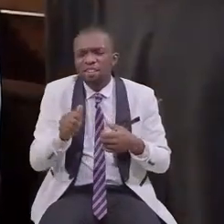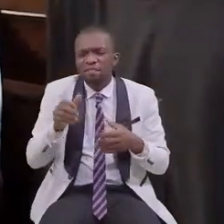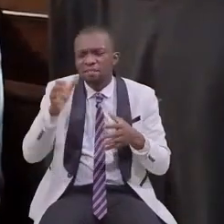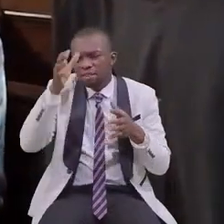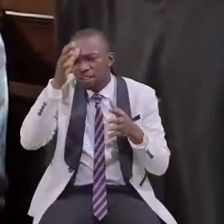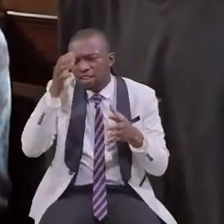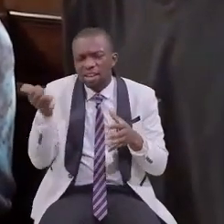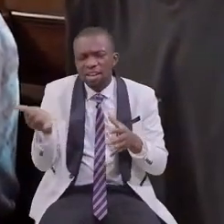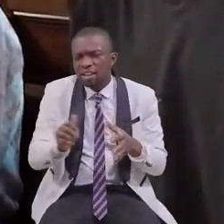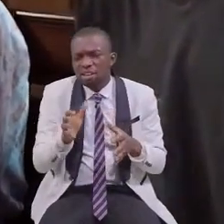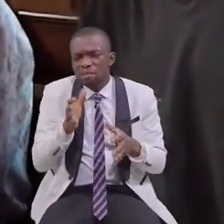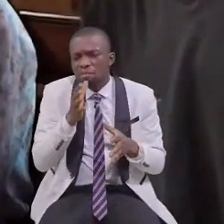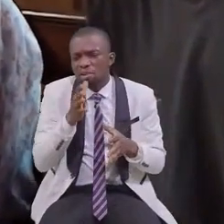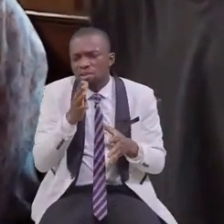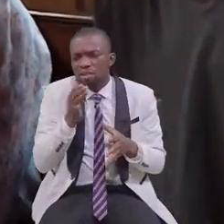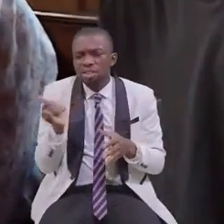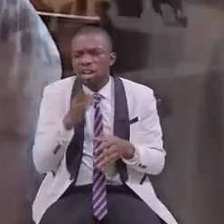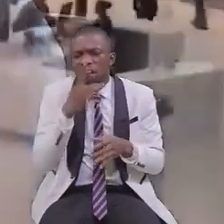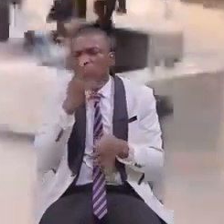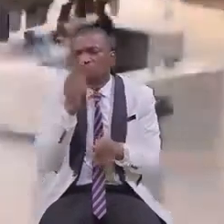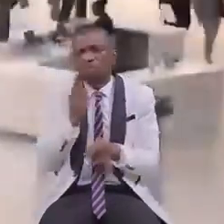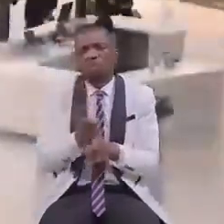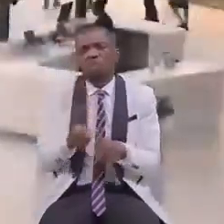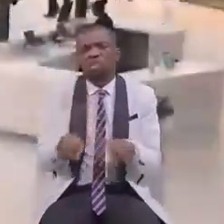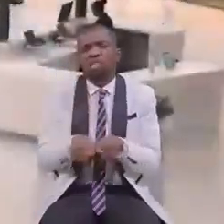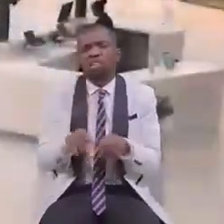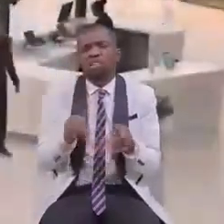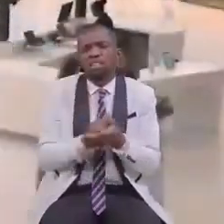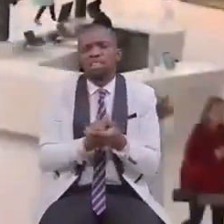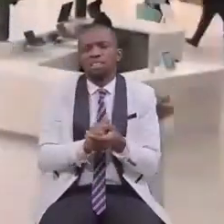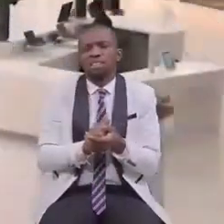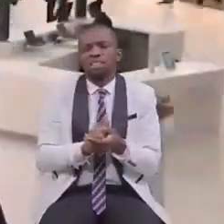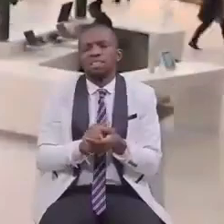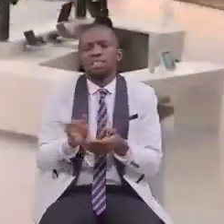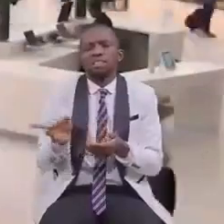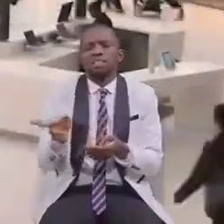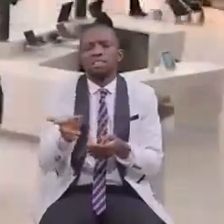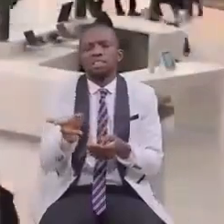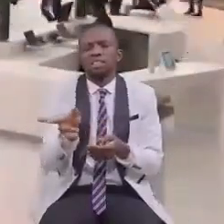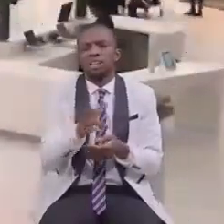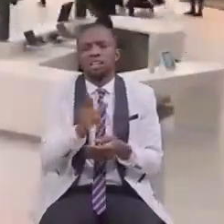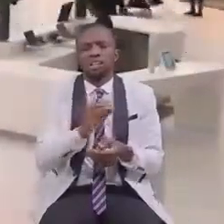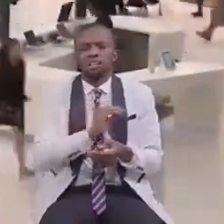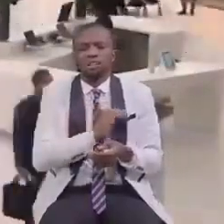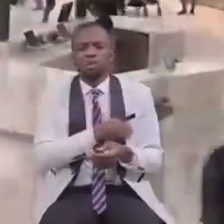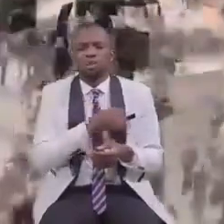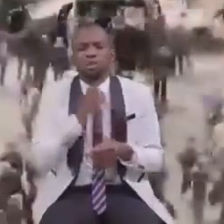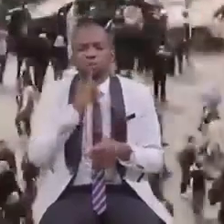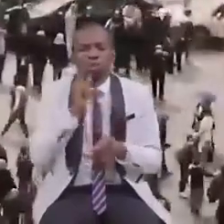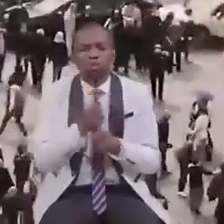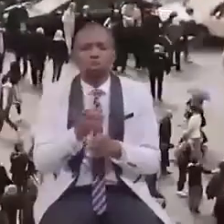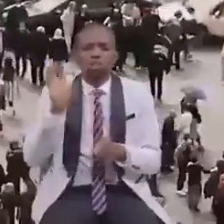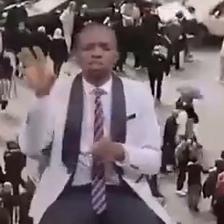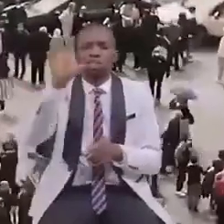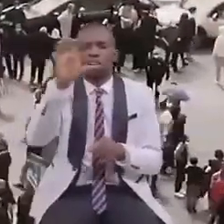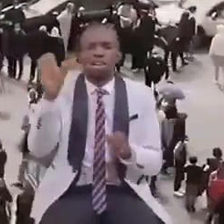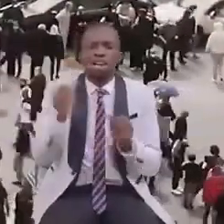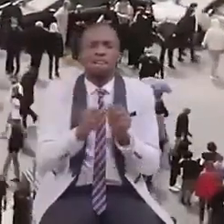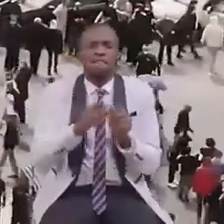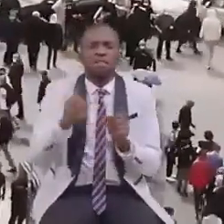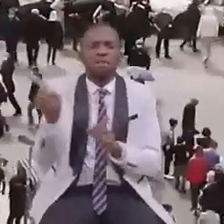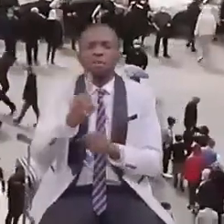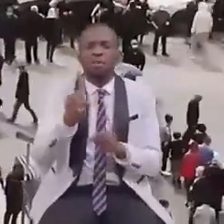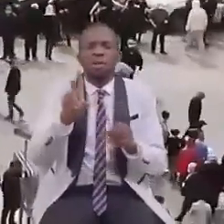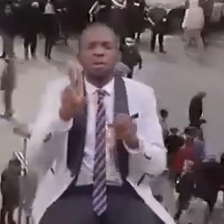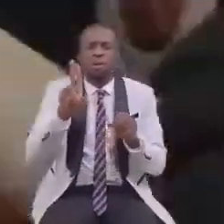any mother. They're just like that, their souls just scattered everywhere, having